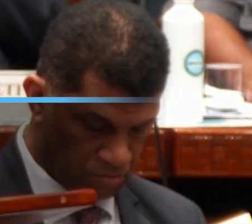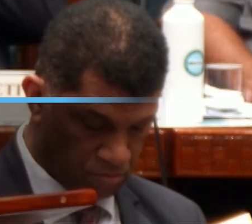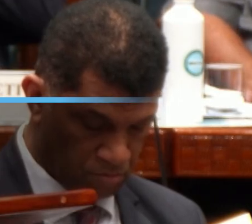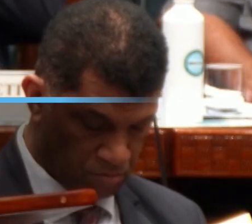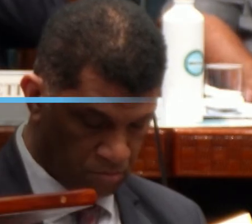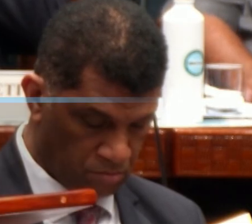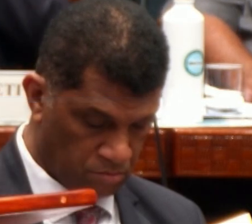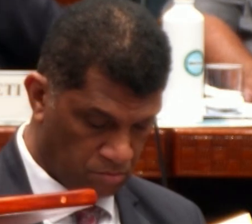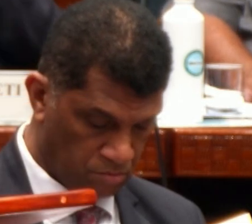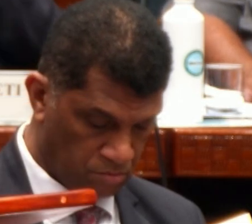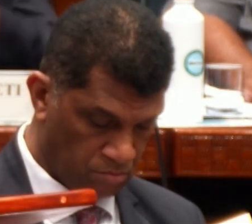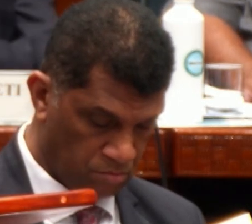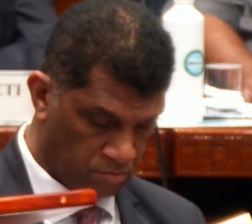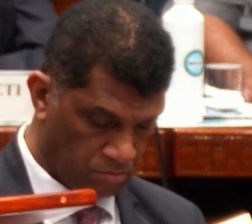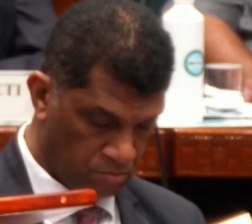Nisam Bulavinaka.